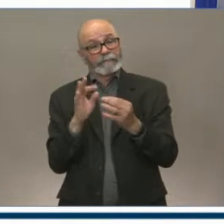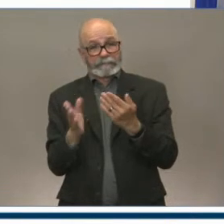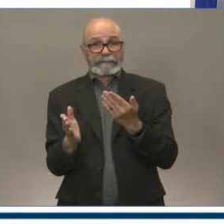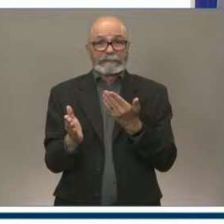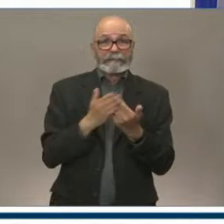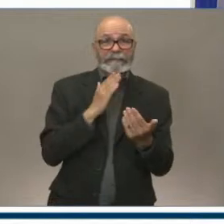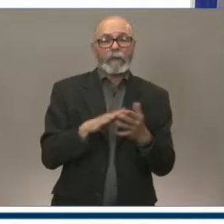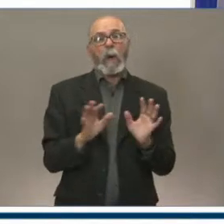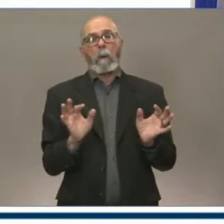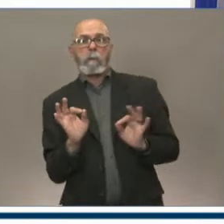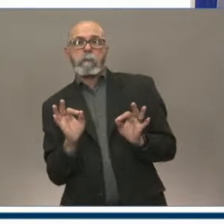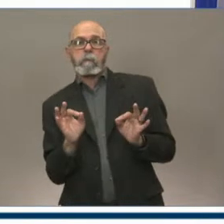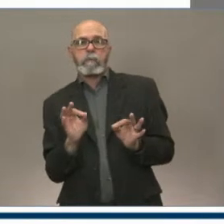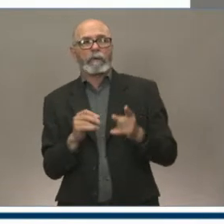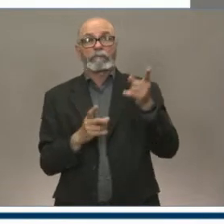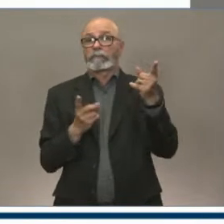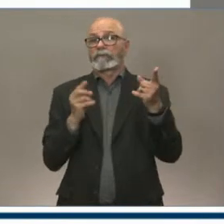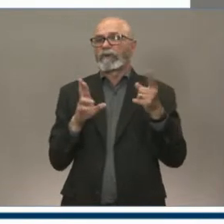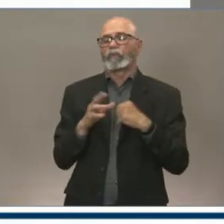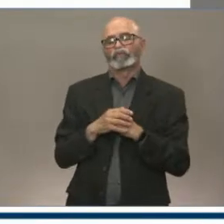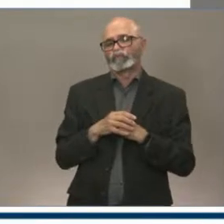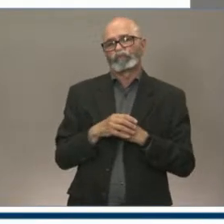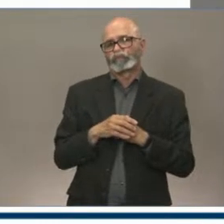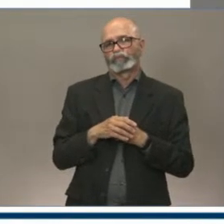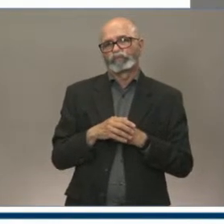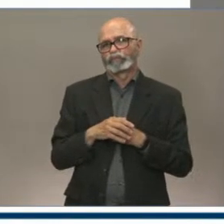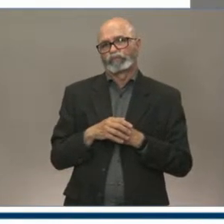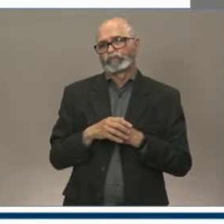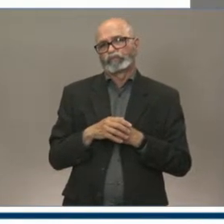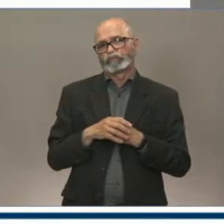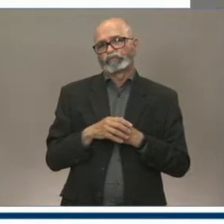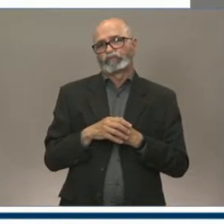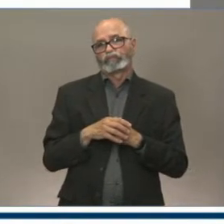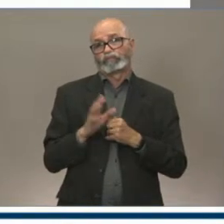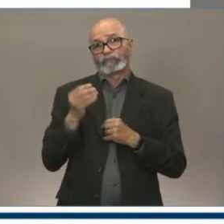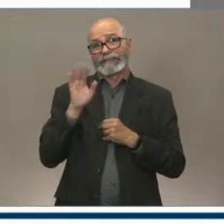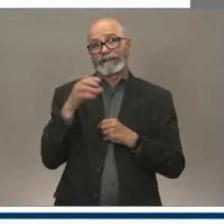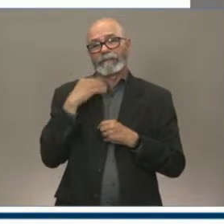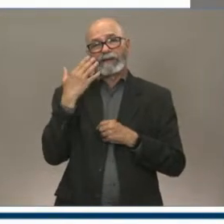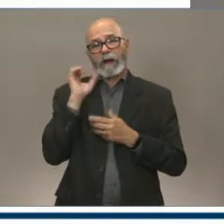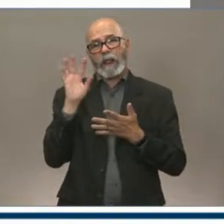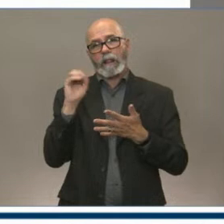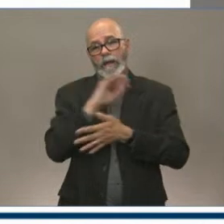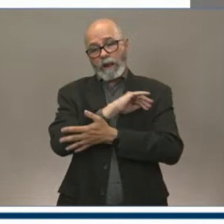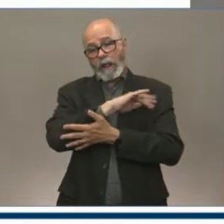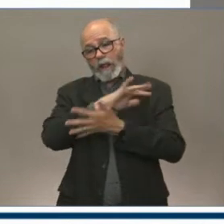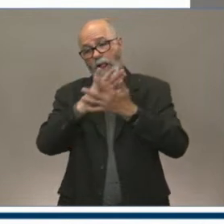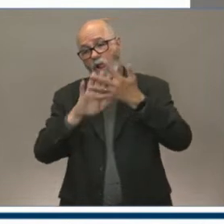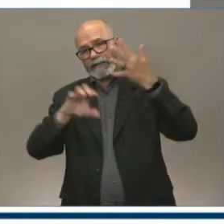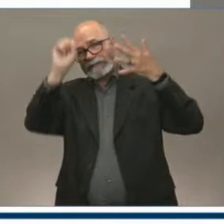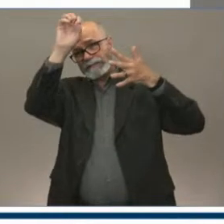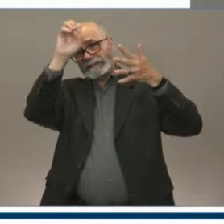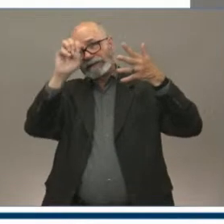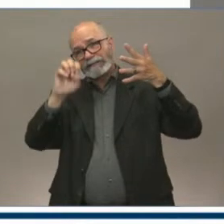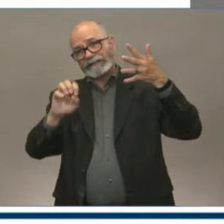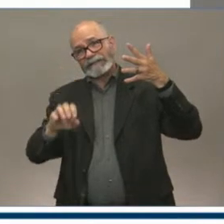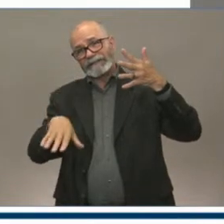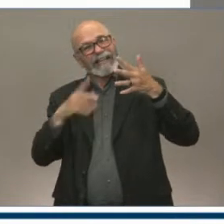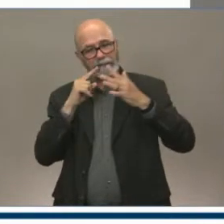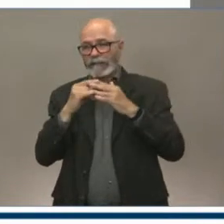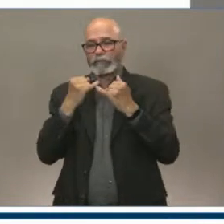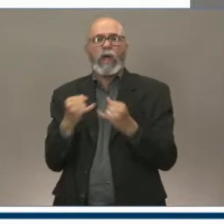the last 24 hours. This is, that you've seen all the announcements we've made. Things have progressed very rapidly, and we continue to have to think